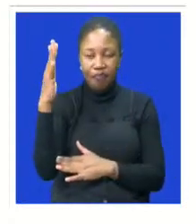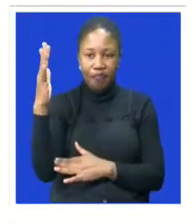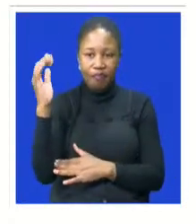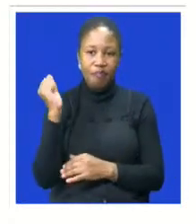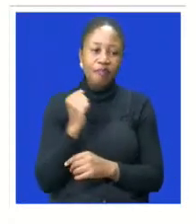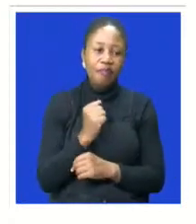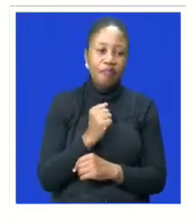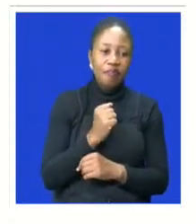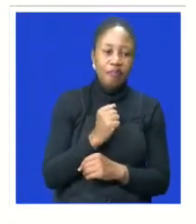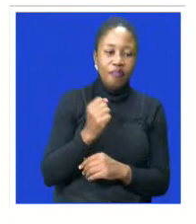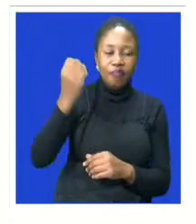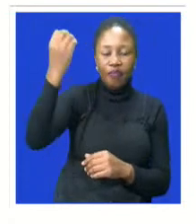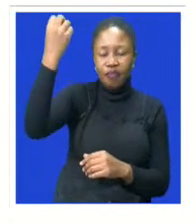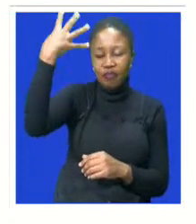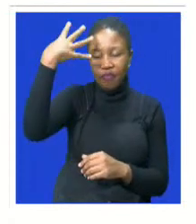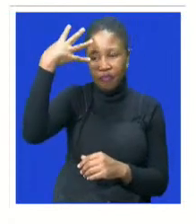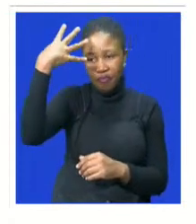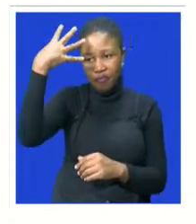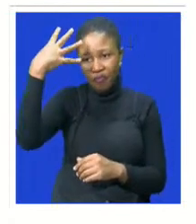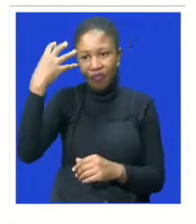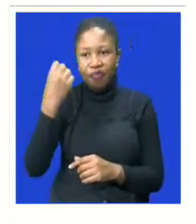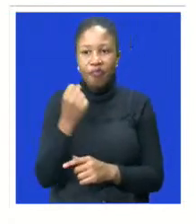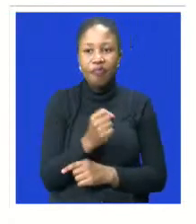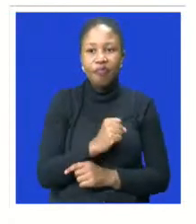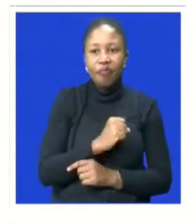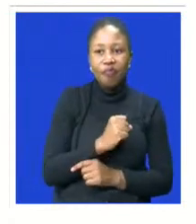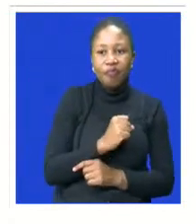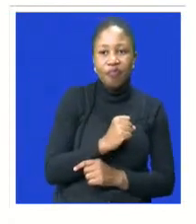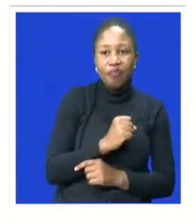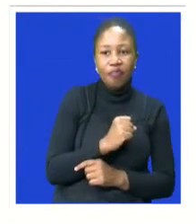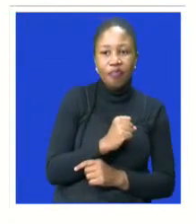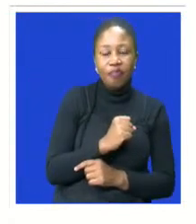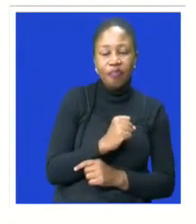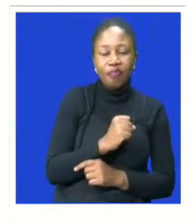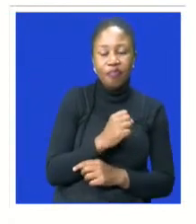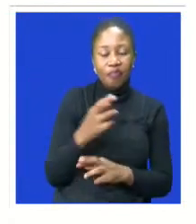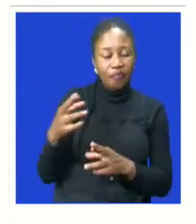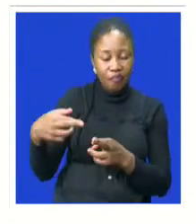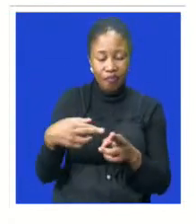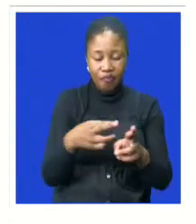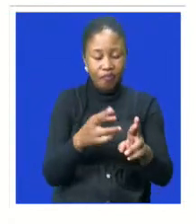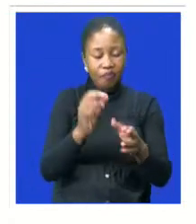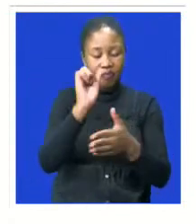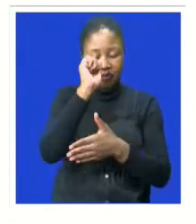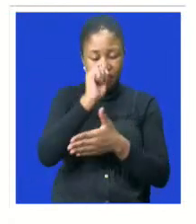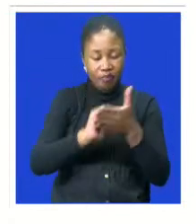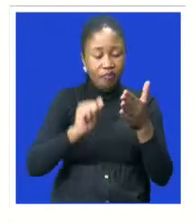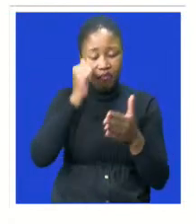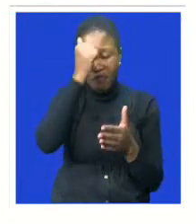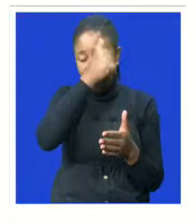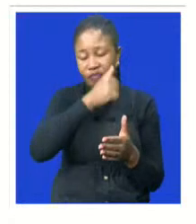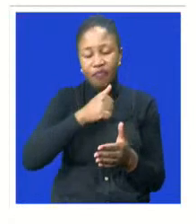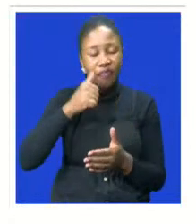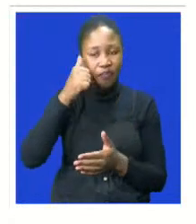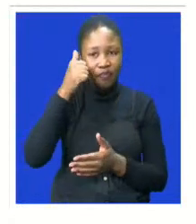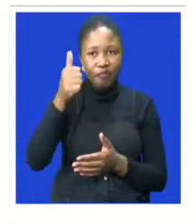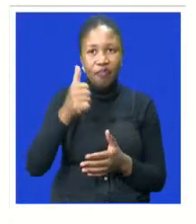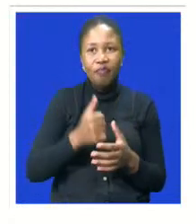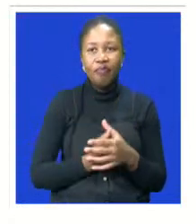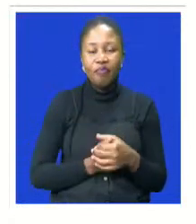the light, and the rivers, they all come from God. Okay? God